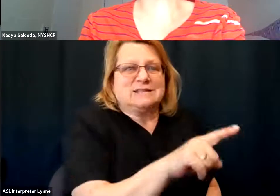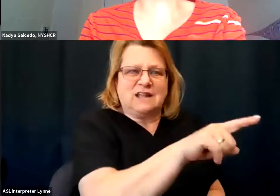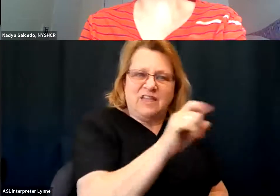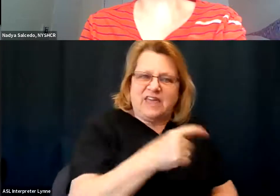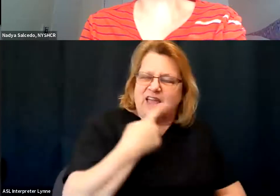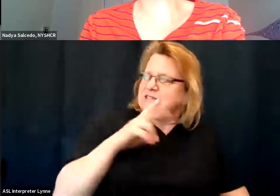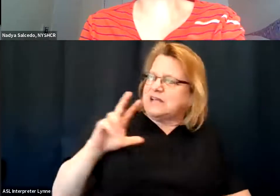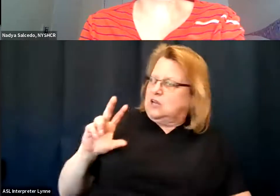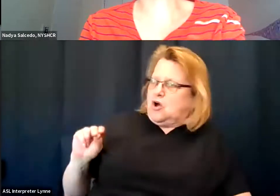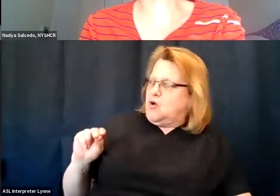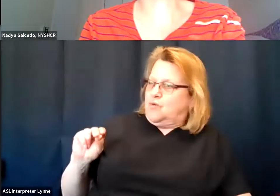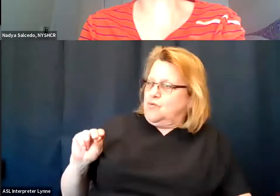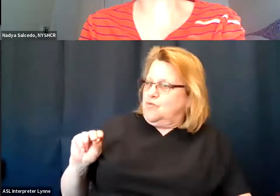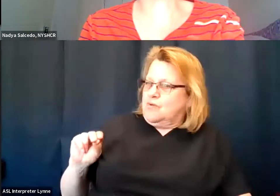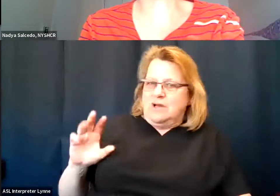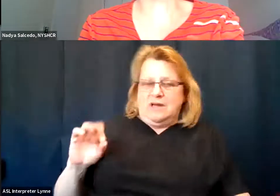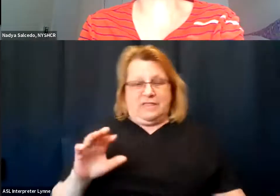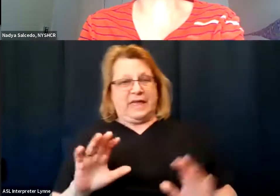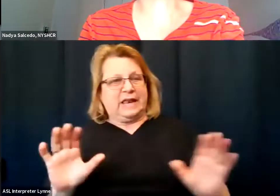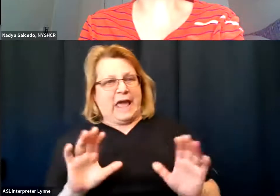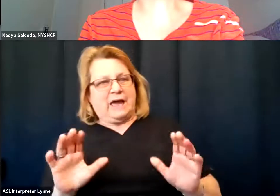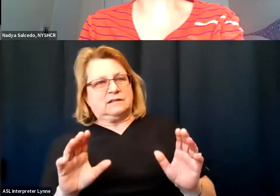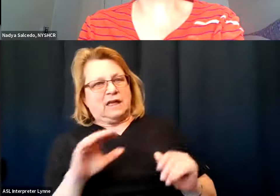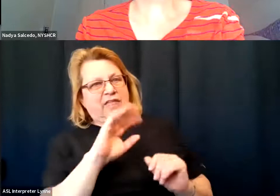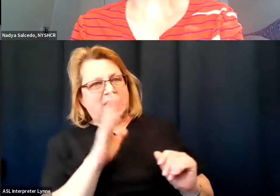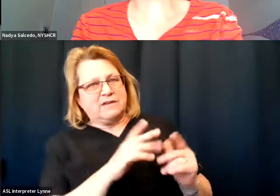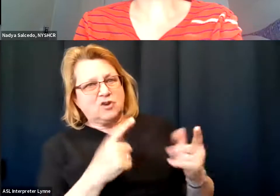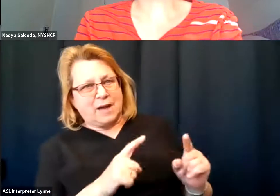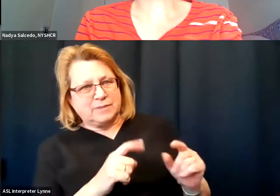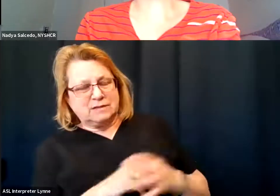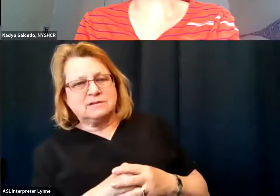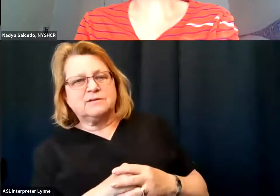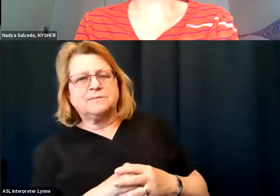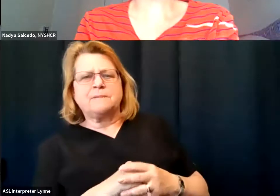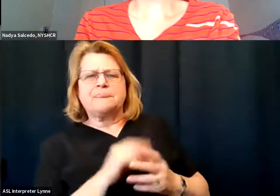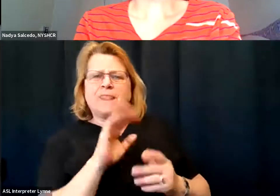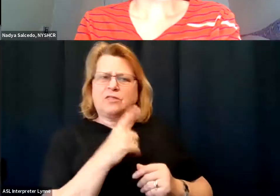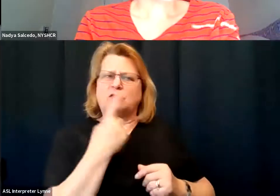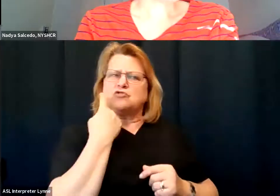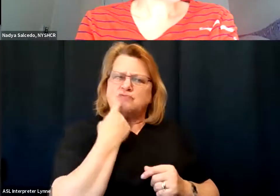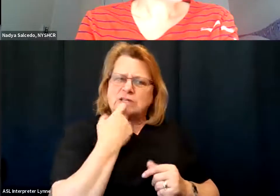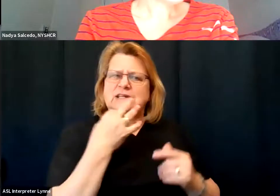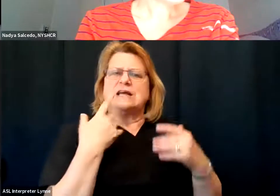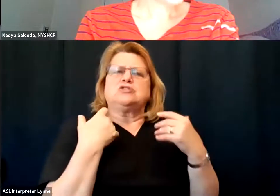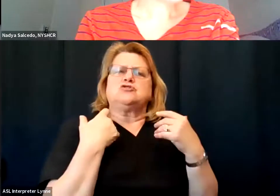no, right? They can just act like none of these ever happened. So those are recent and strong